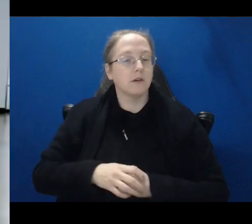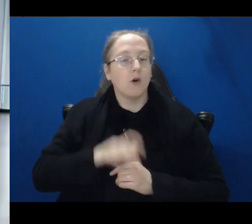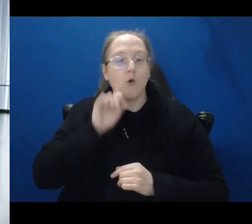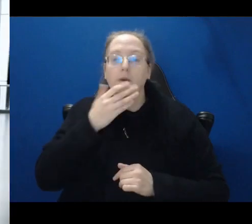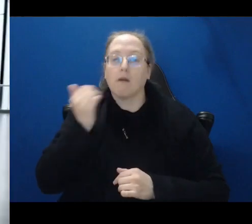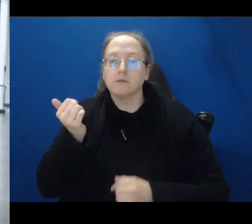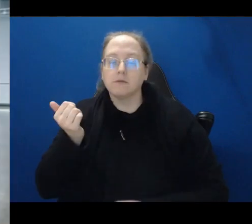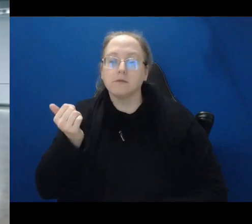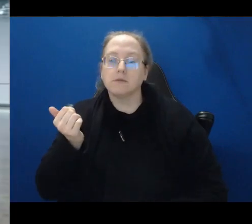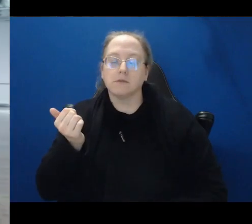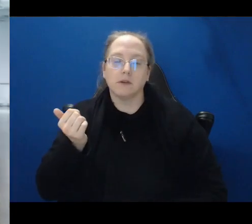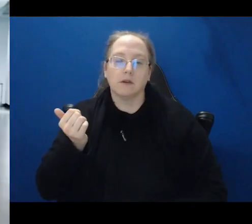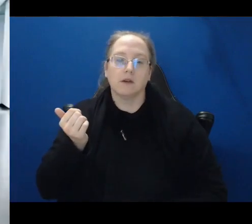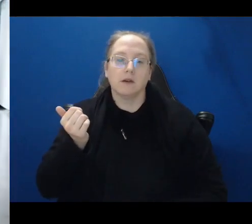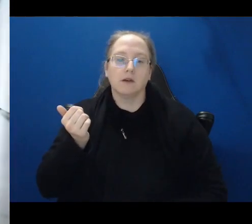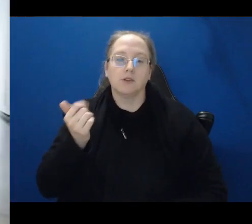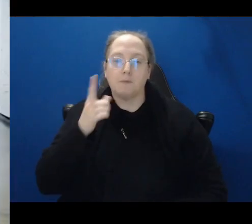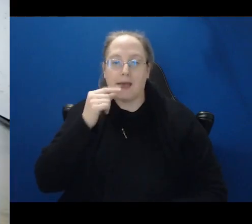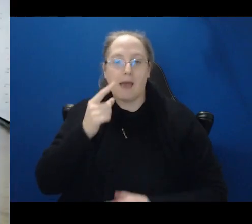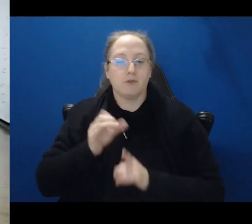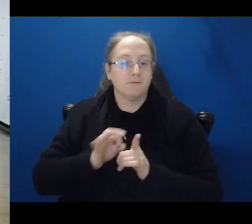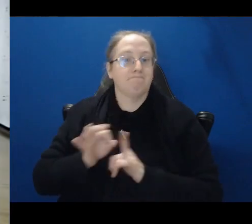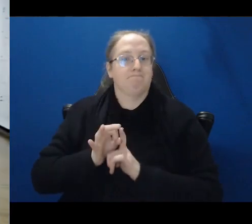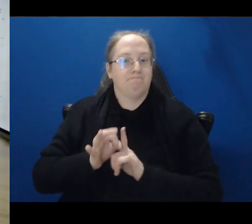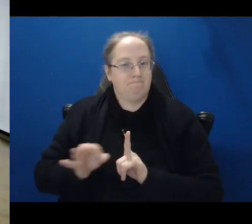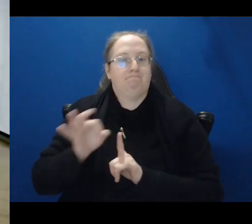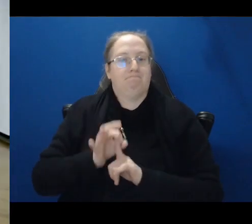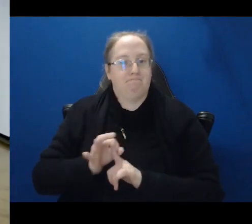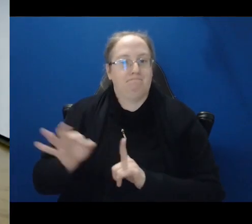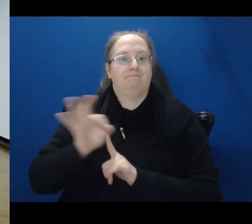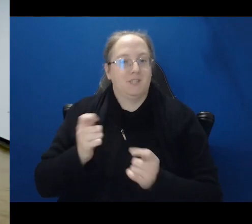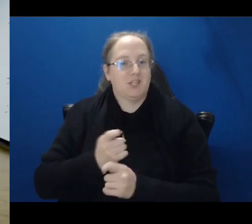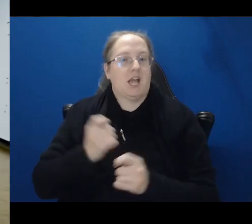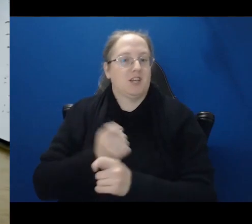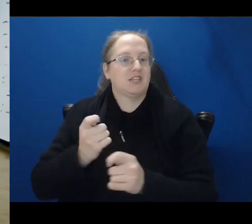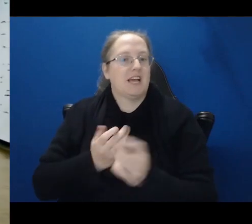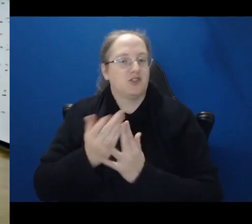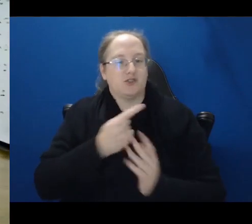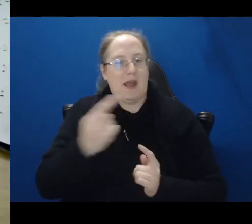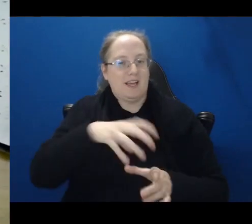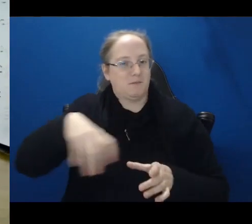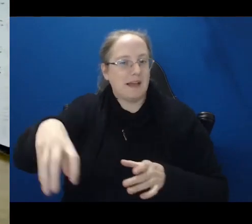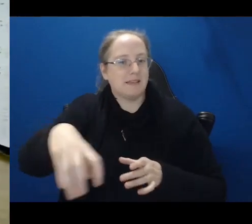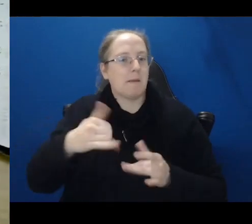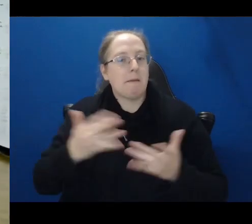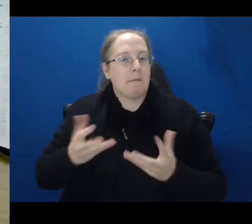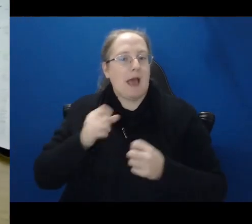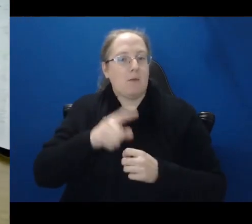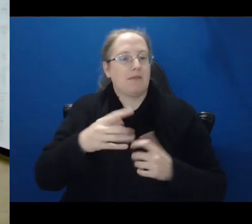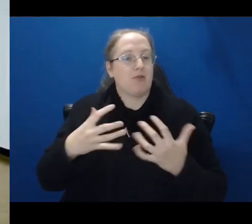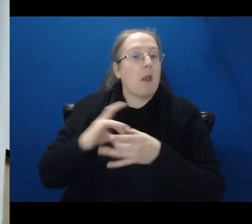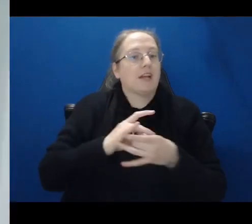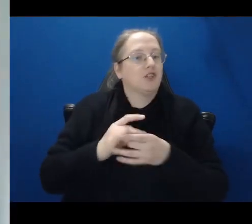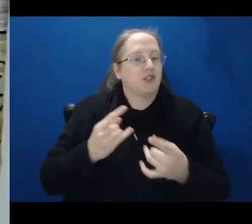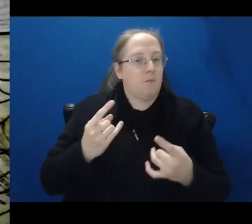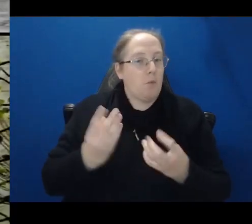to iterate it in different ways and play with the relationships between the works in different spaces. As I said to you